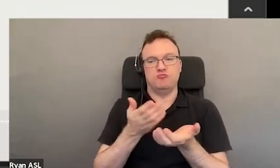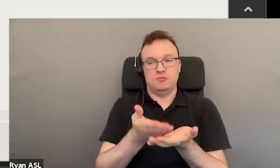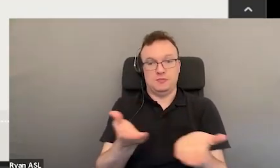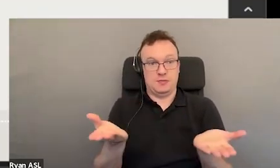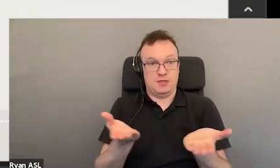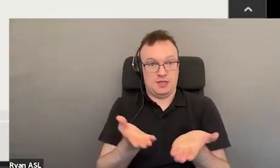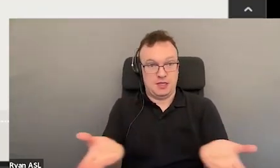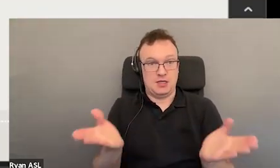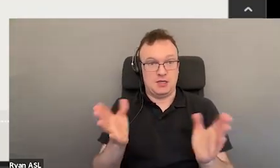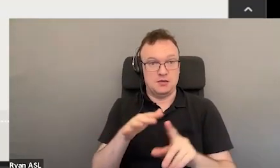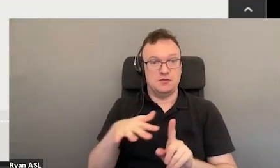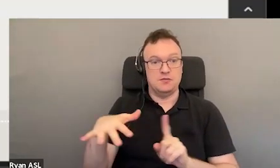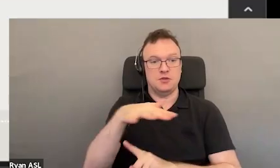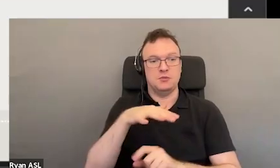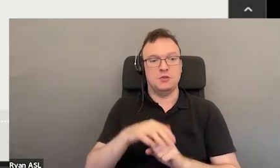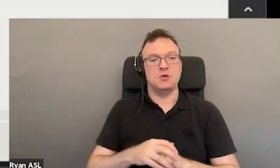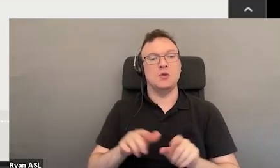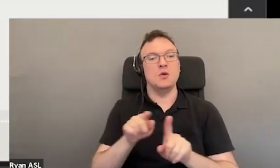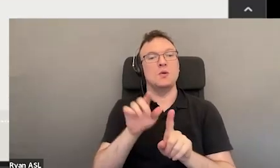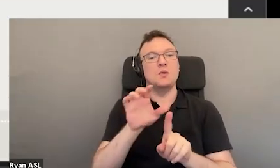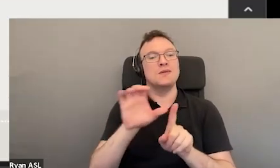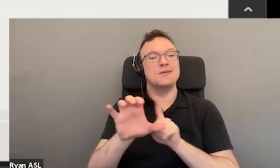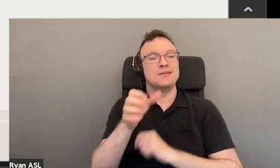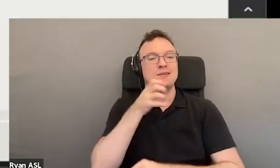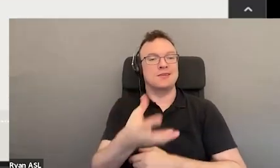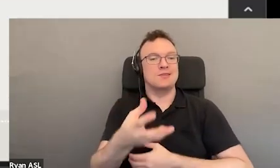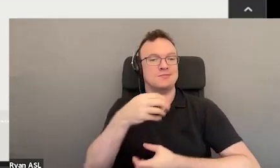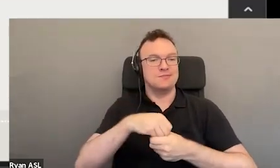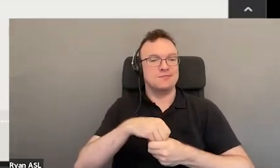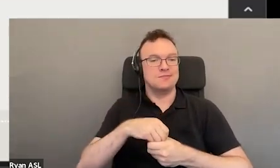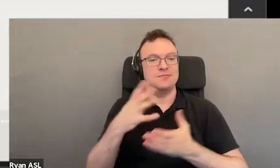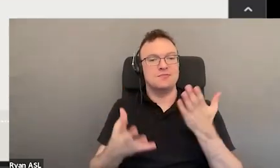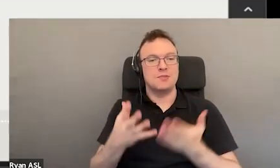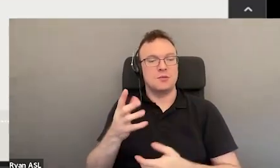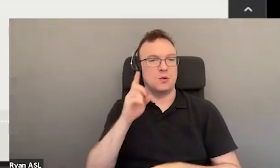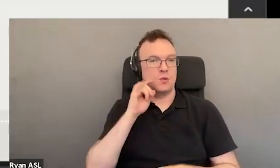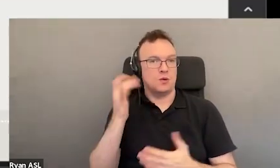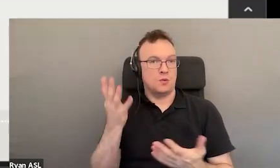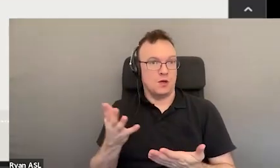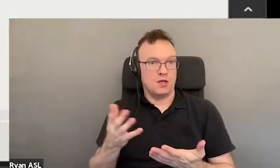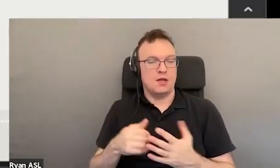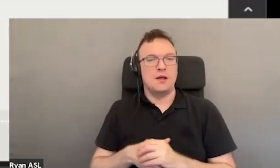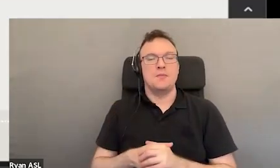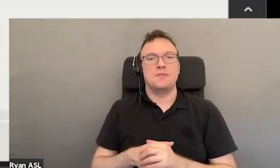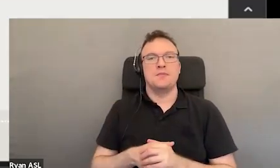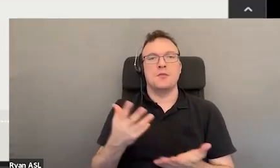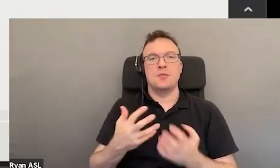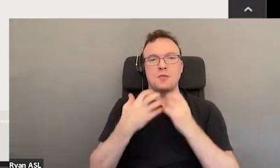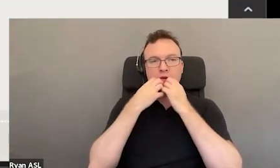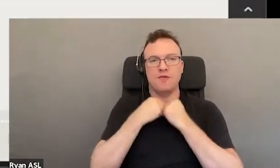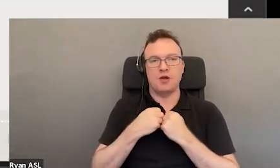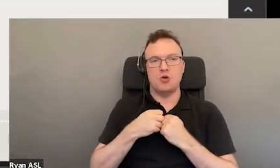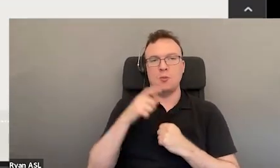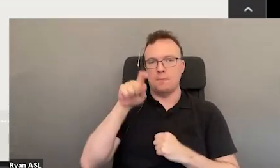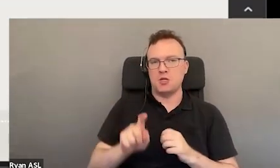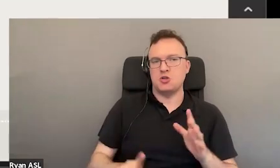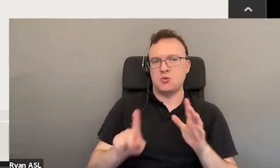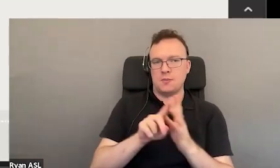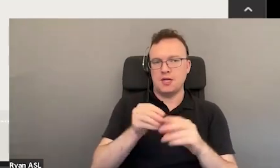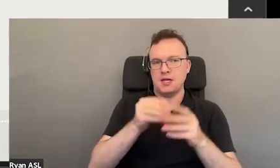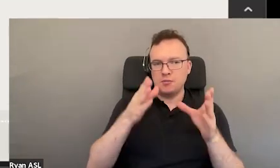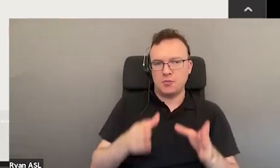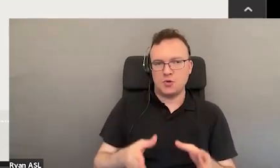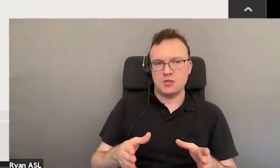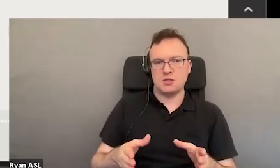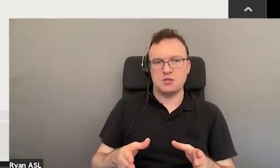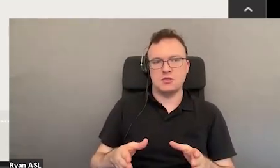environment. And a culture that is not inclusive might, for example, value physical presence over